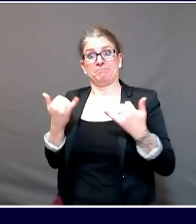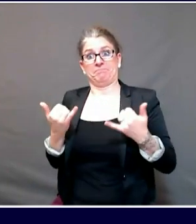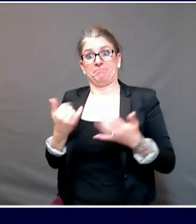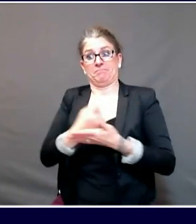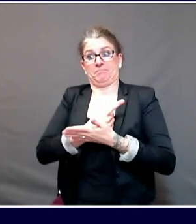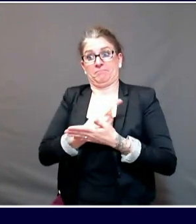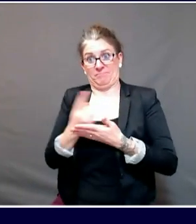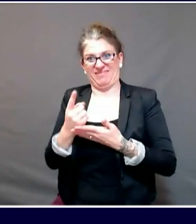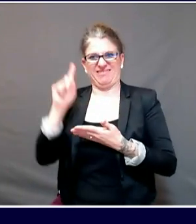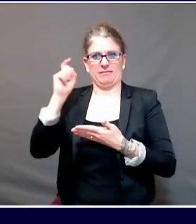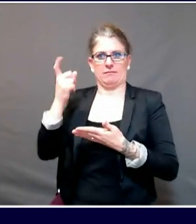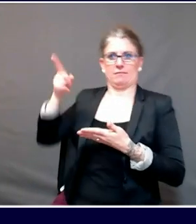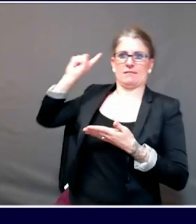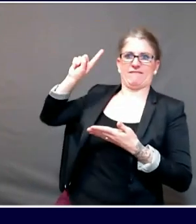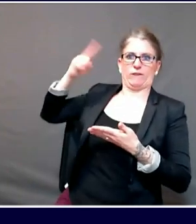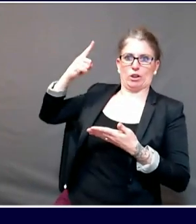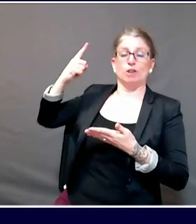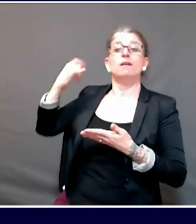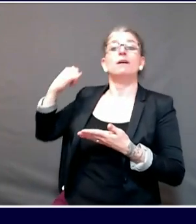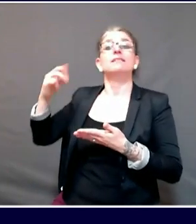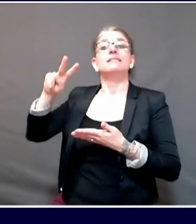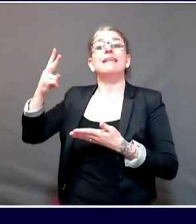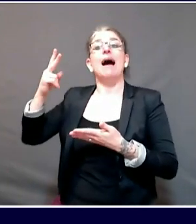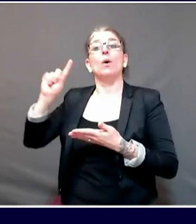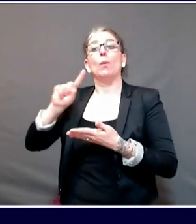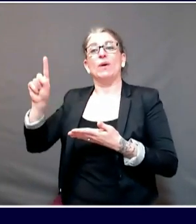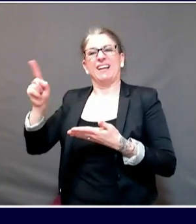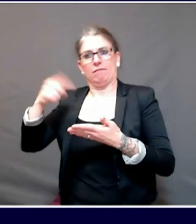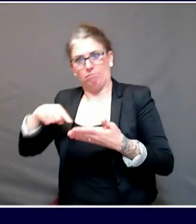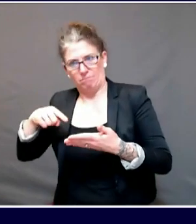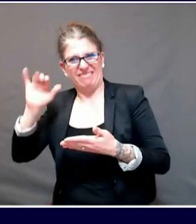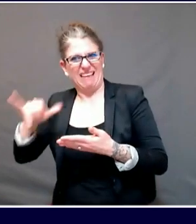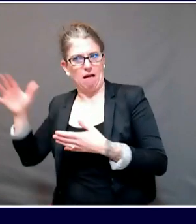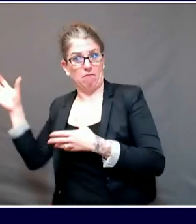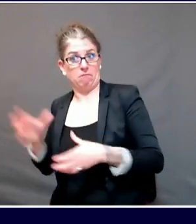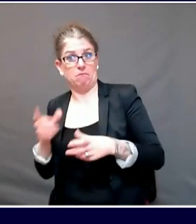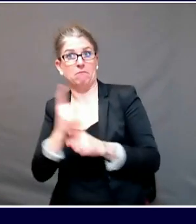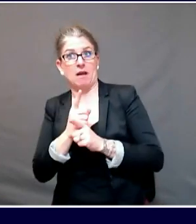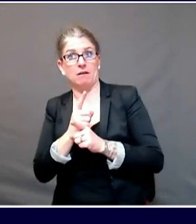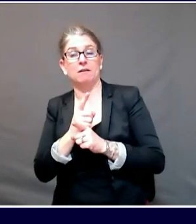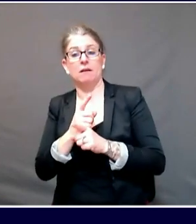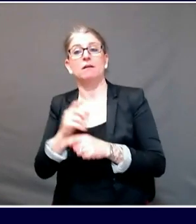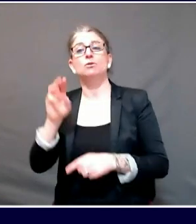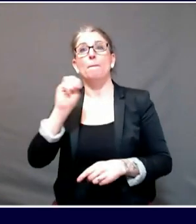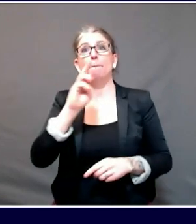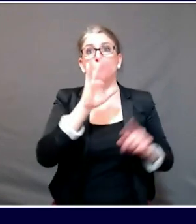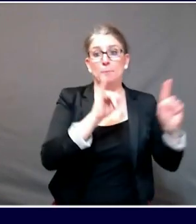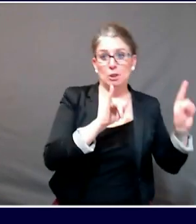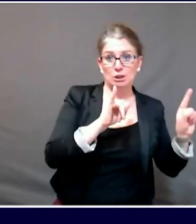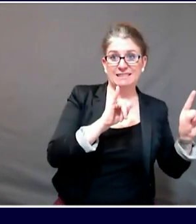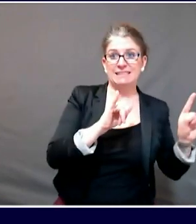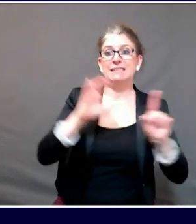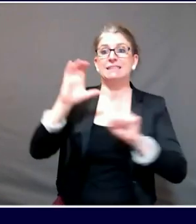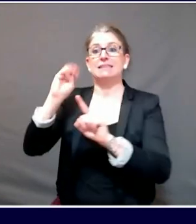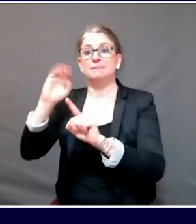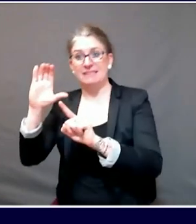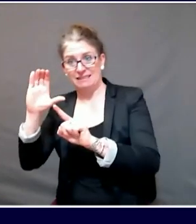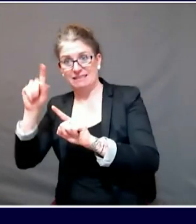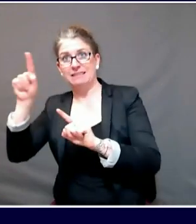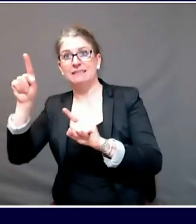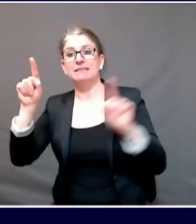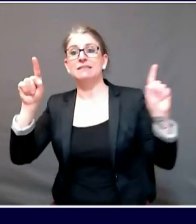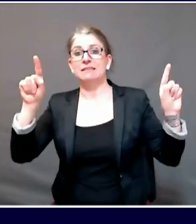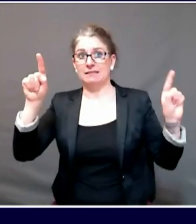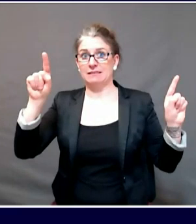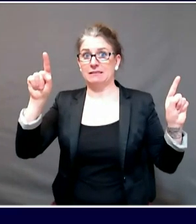one at Northern Light EMMC? Is that correct, or will there be others later today? Joe, I can't rule out that the logistics